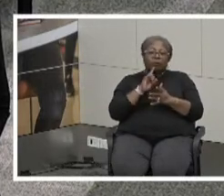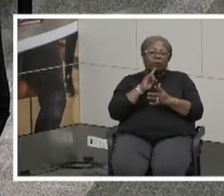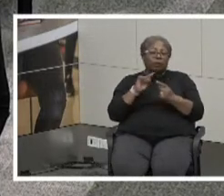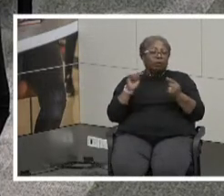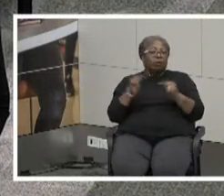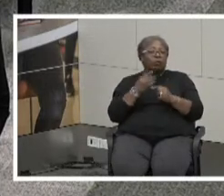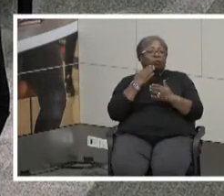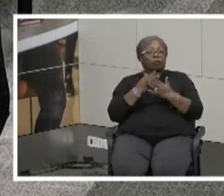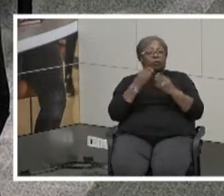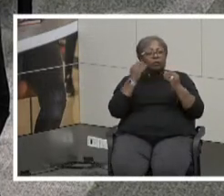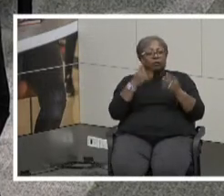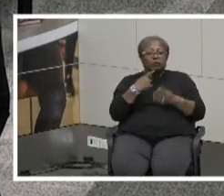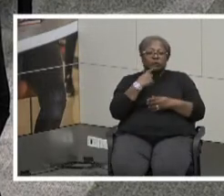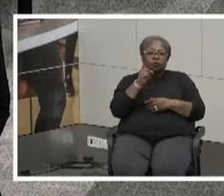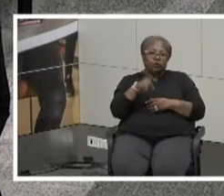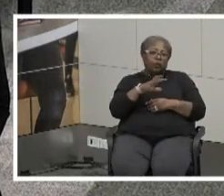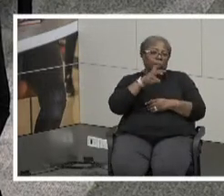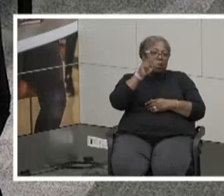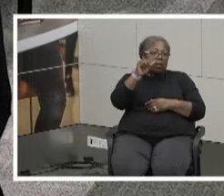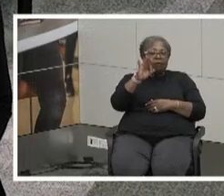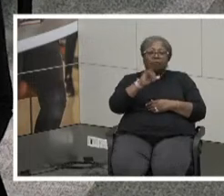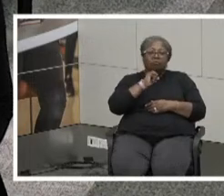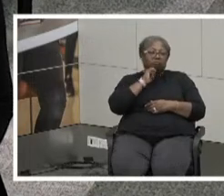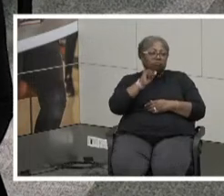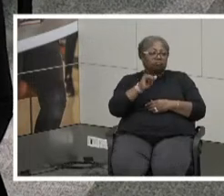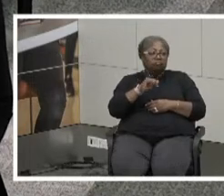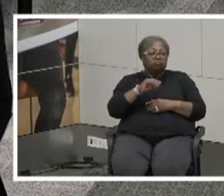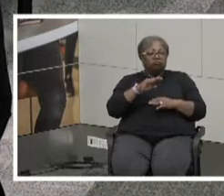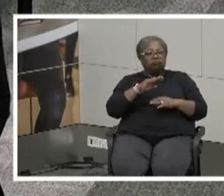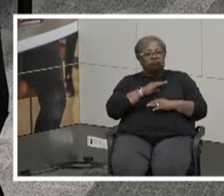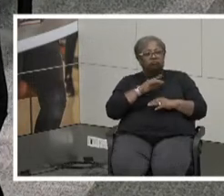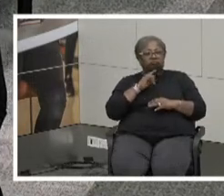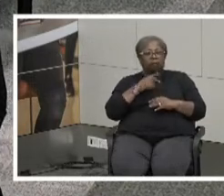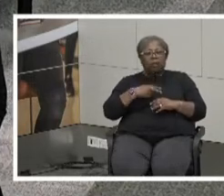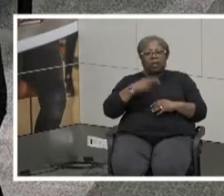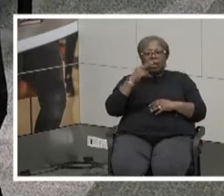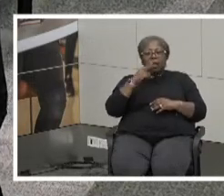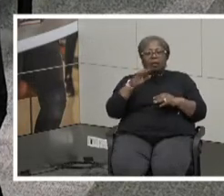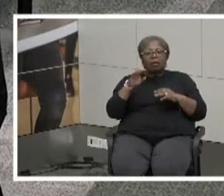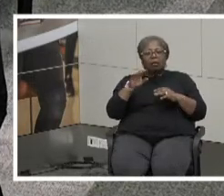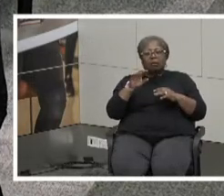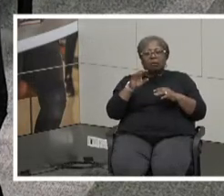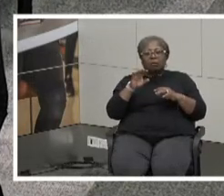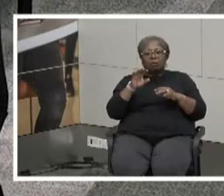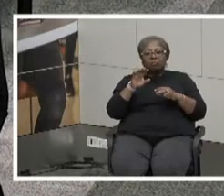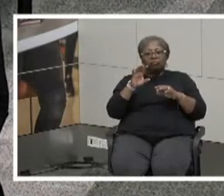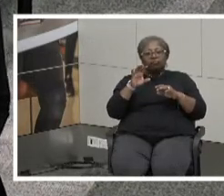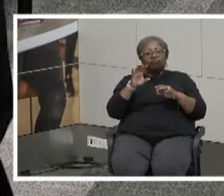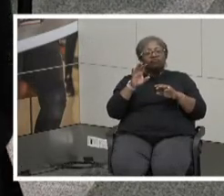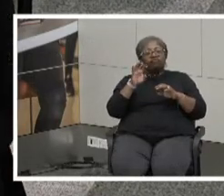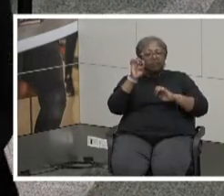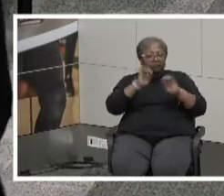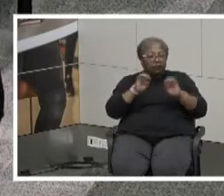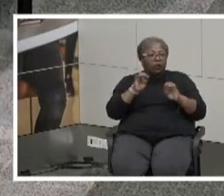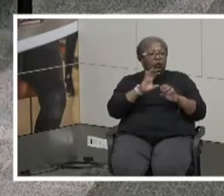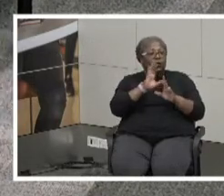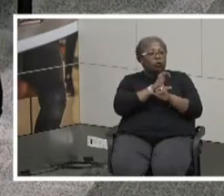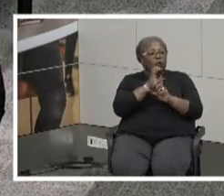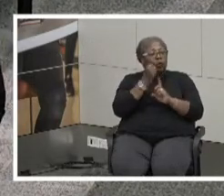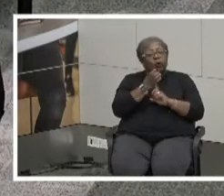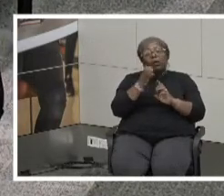and good teachers have been told they should leave if they're not up for the high performance culture inconsistent subjective um